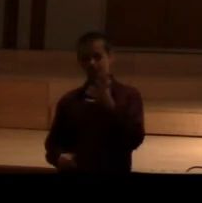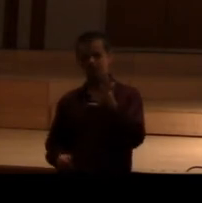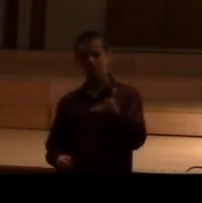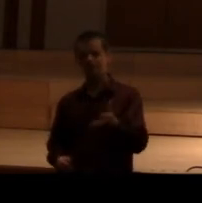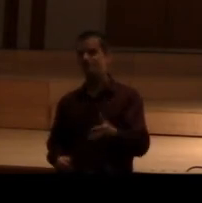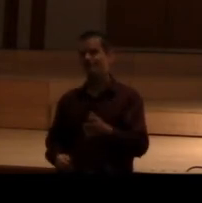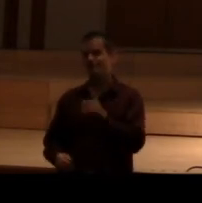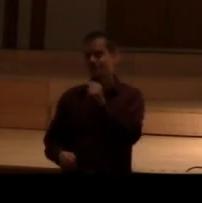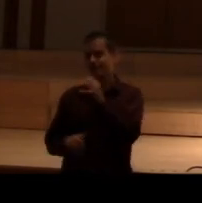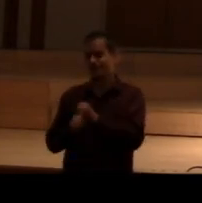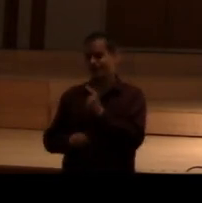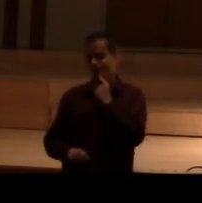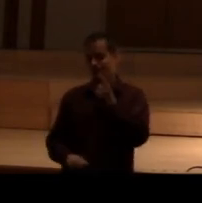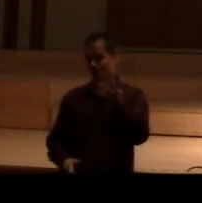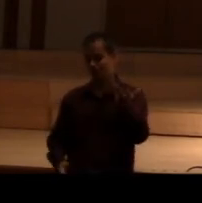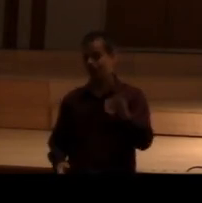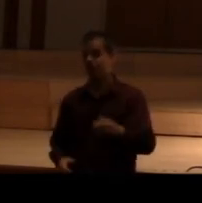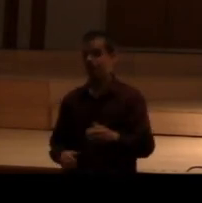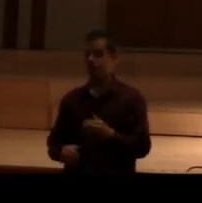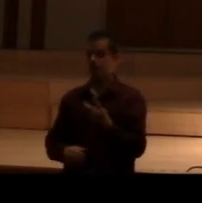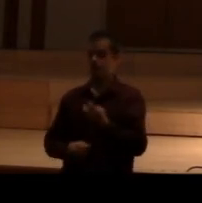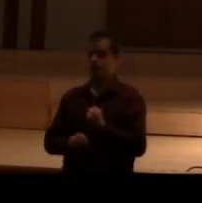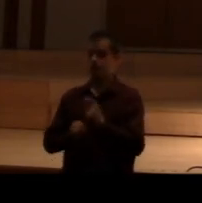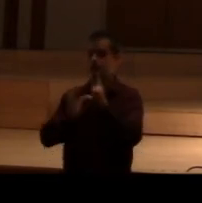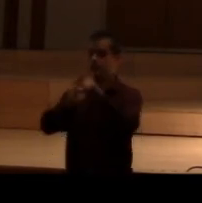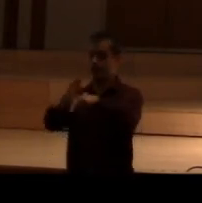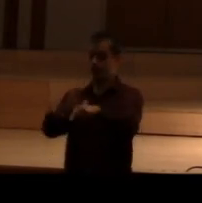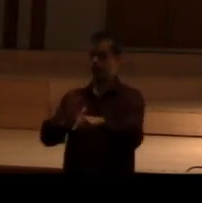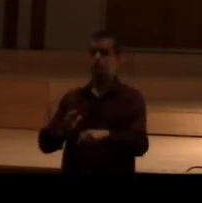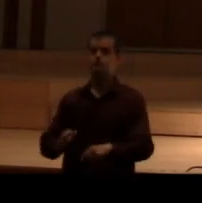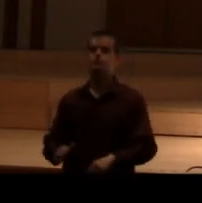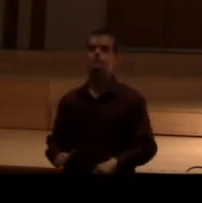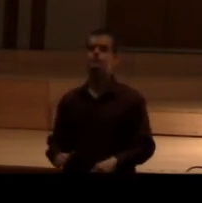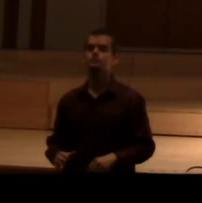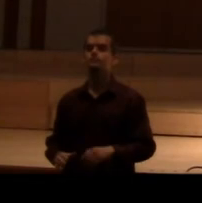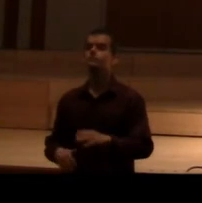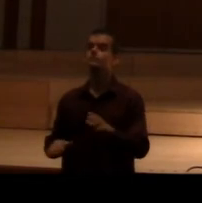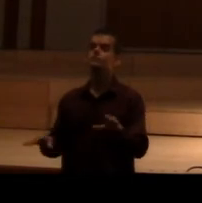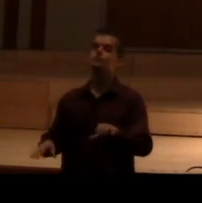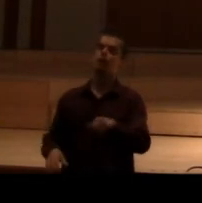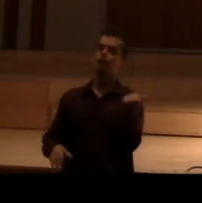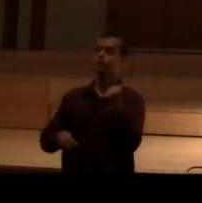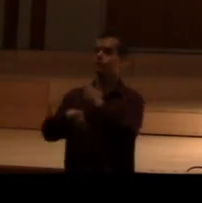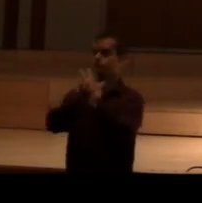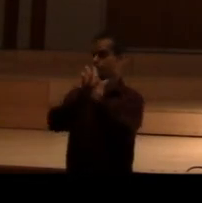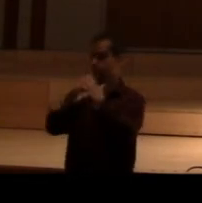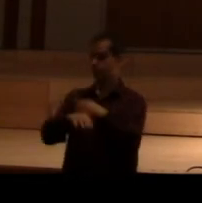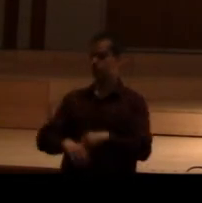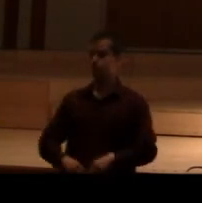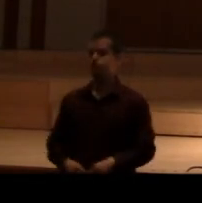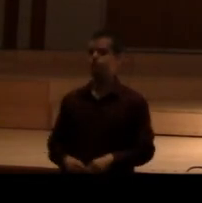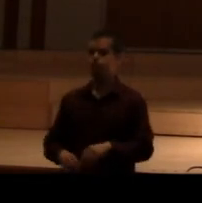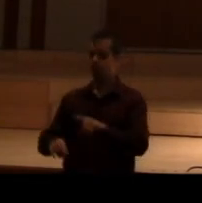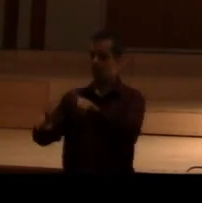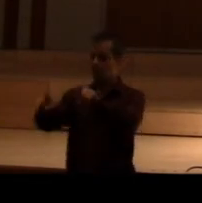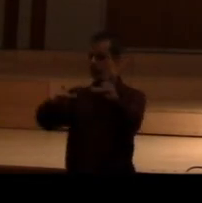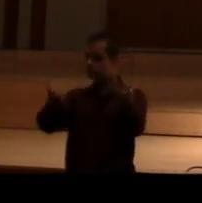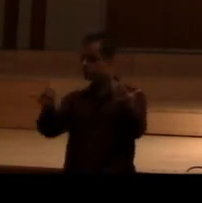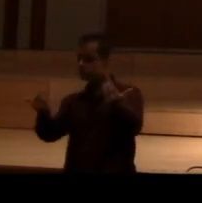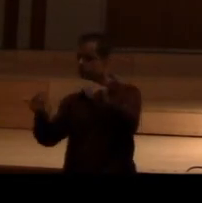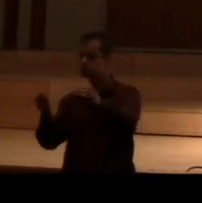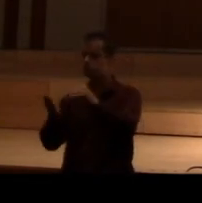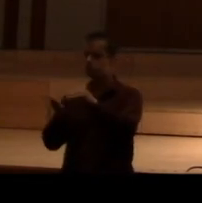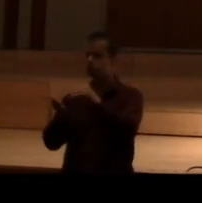very seriously. Fast forward about 2 years, and I'll see where this is going, I'm doing another video conference. And I'm asking students for examples